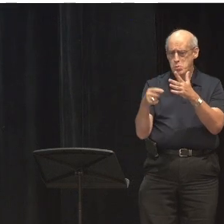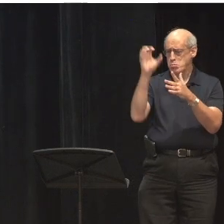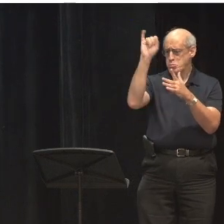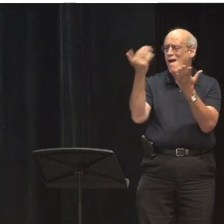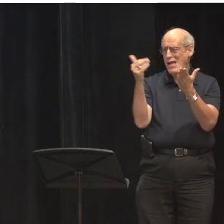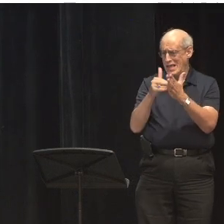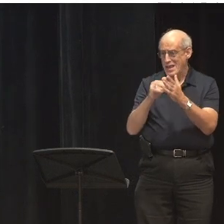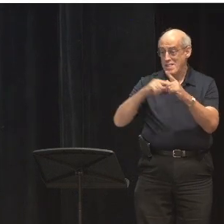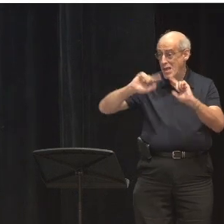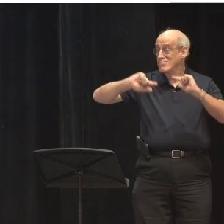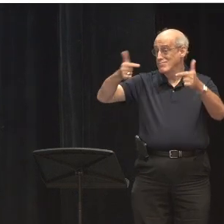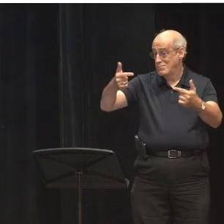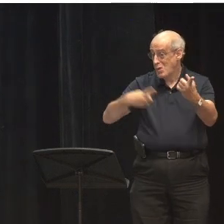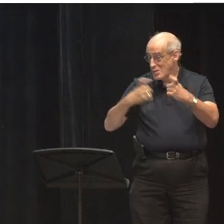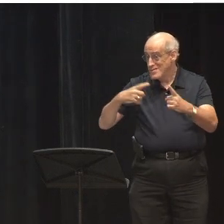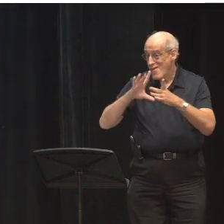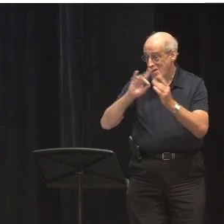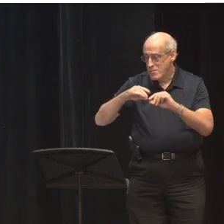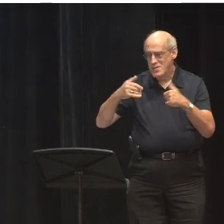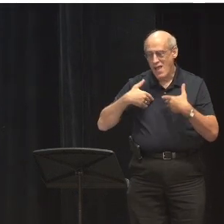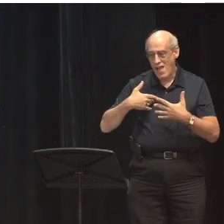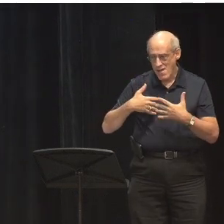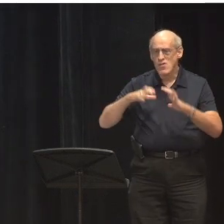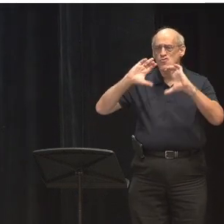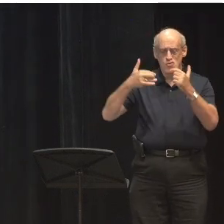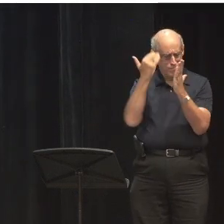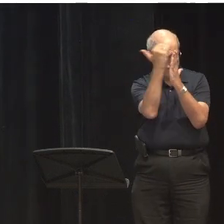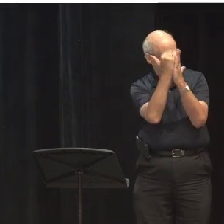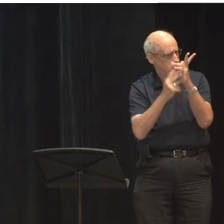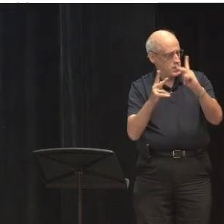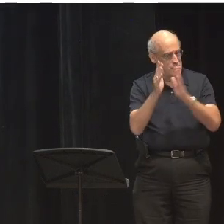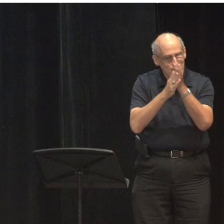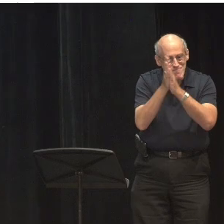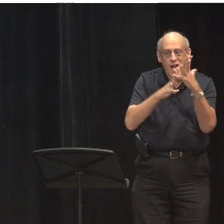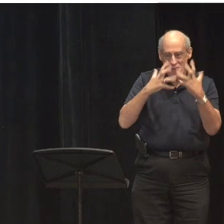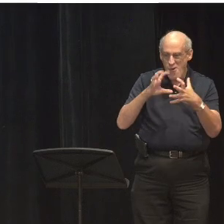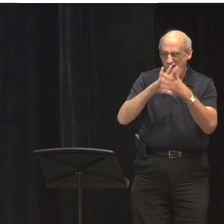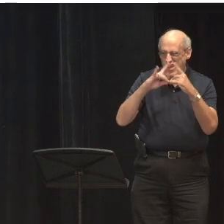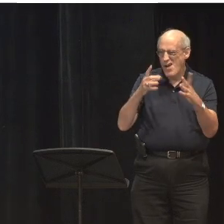will start hearing from folks. We have a nice, robust list of people, both